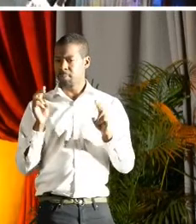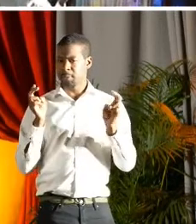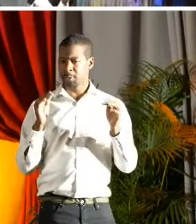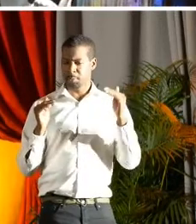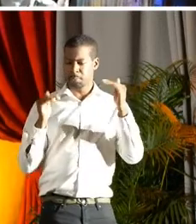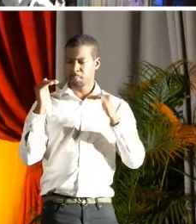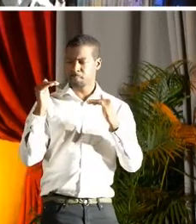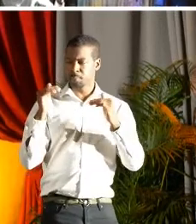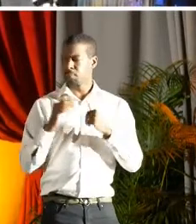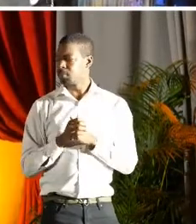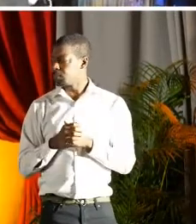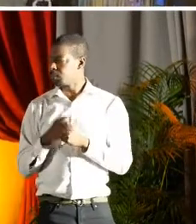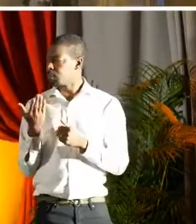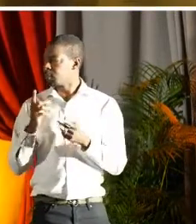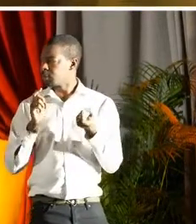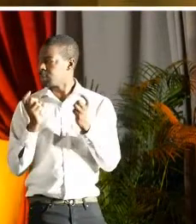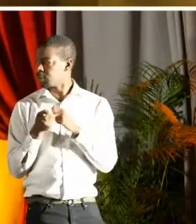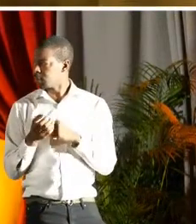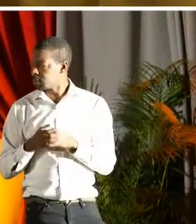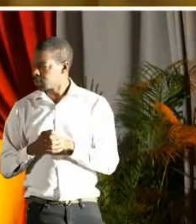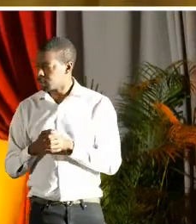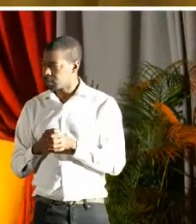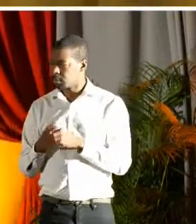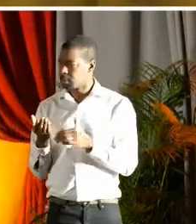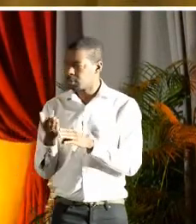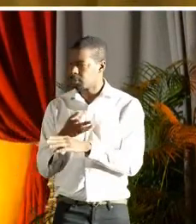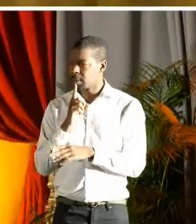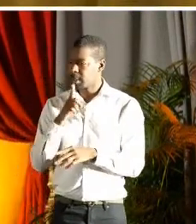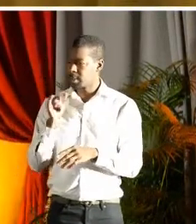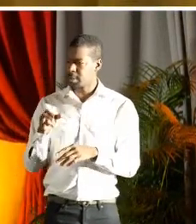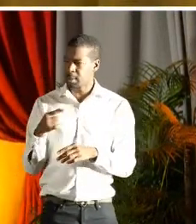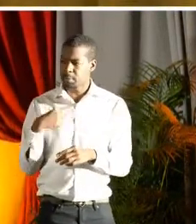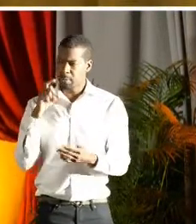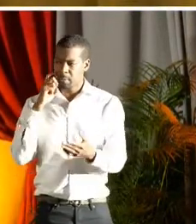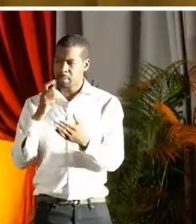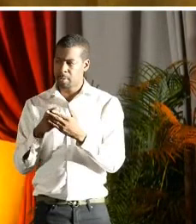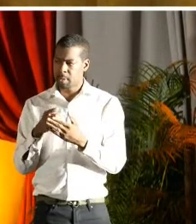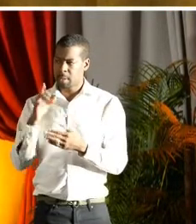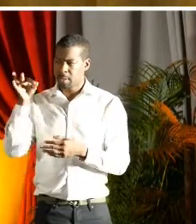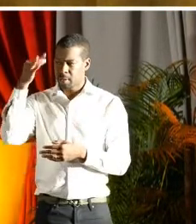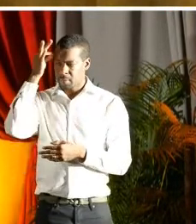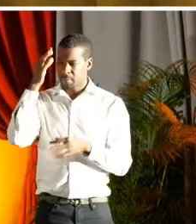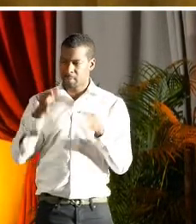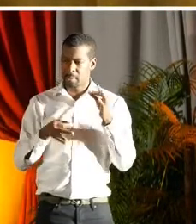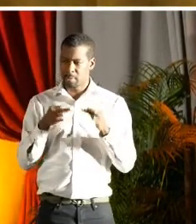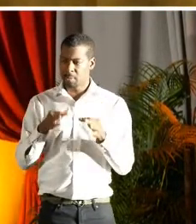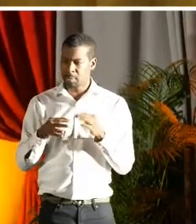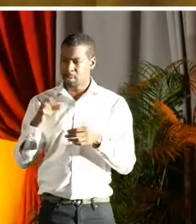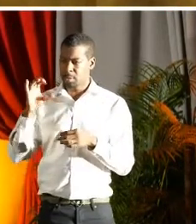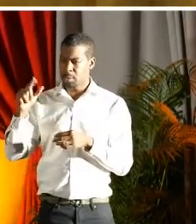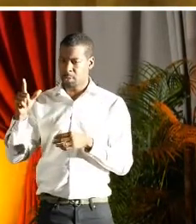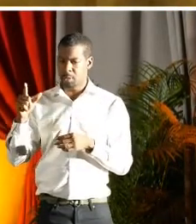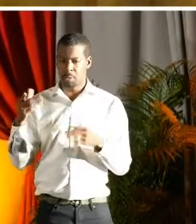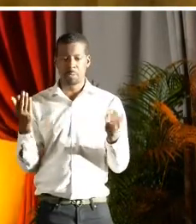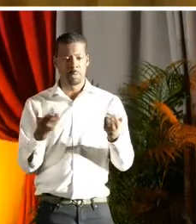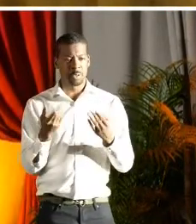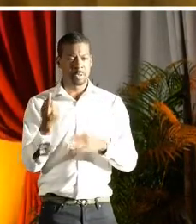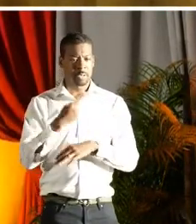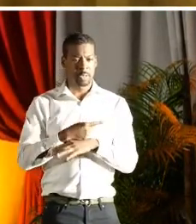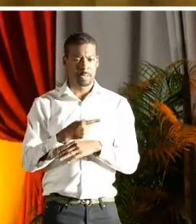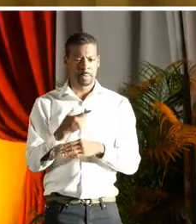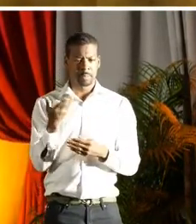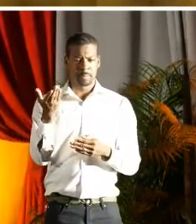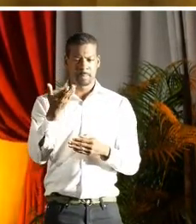has changed? Sure. So before I answer your question, I want to recognize Federal Judge Carl Therese, who's in audience, Federal